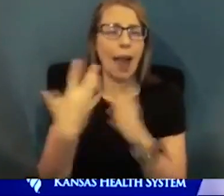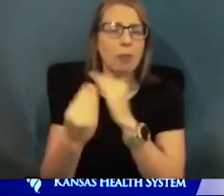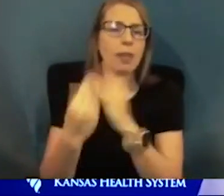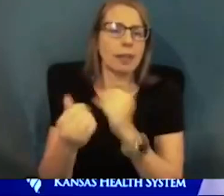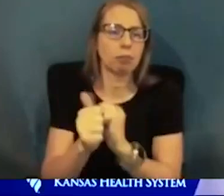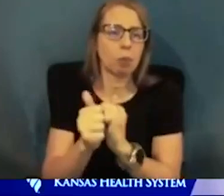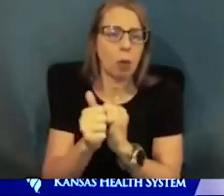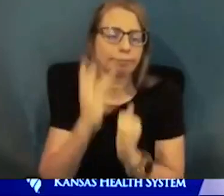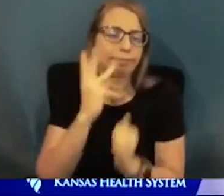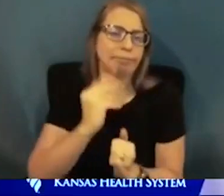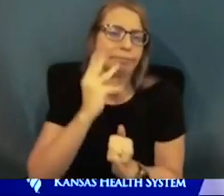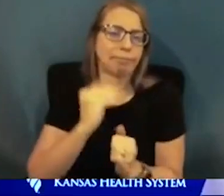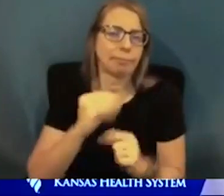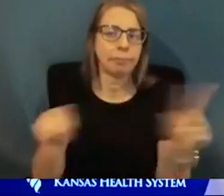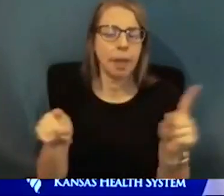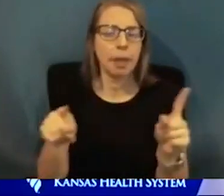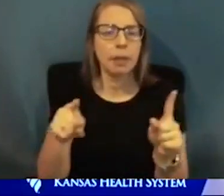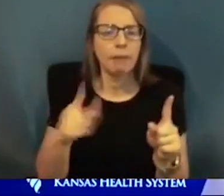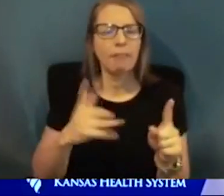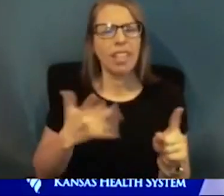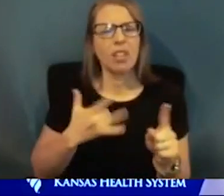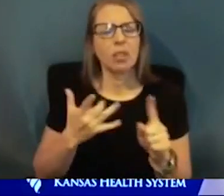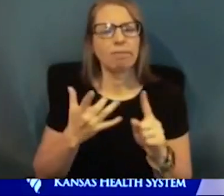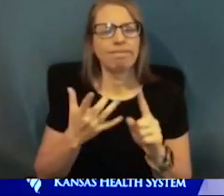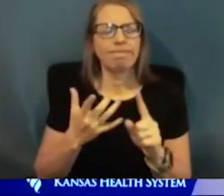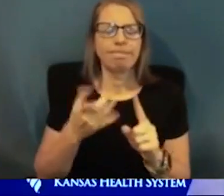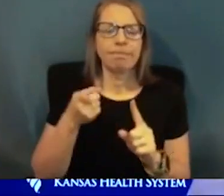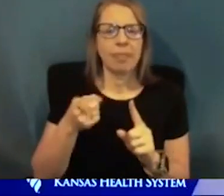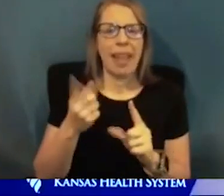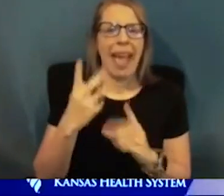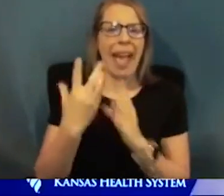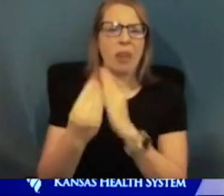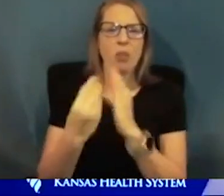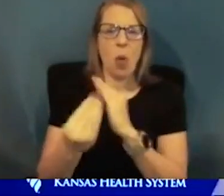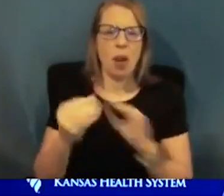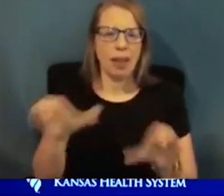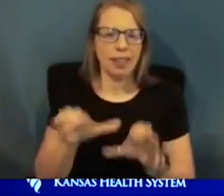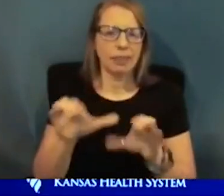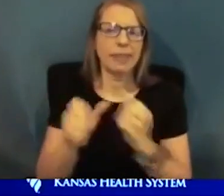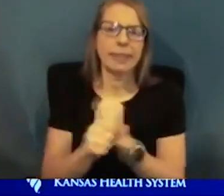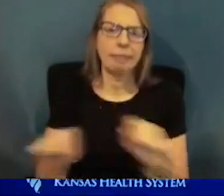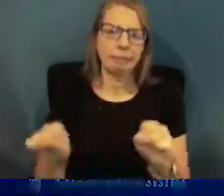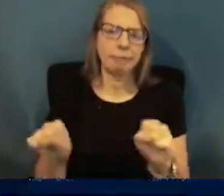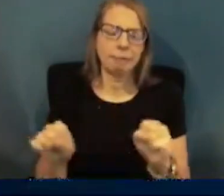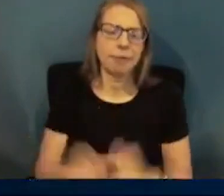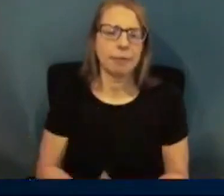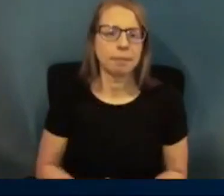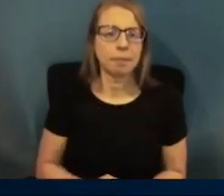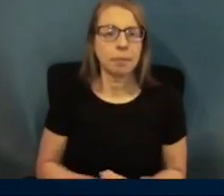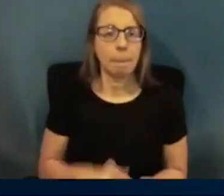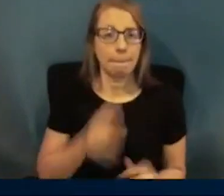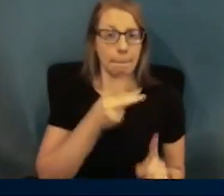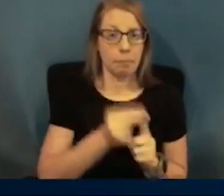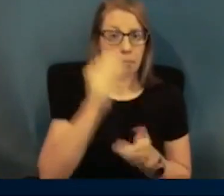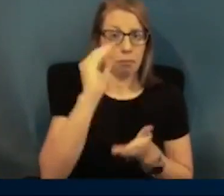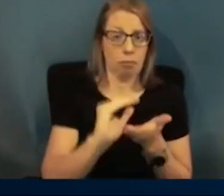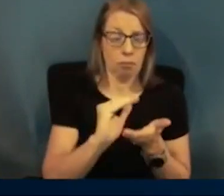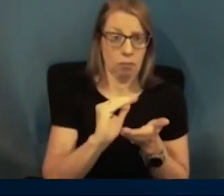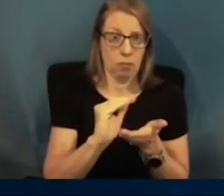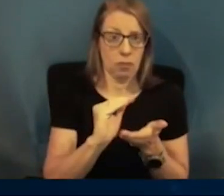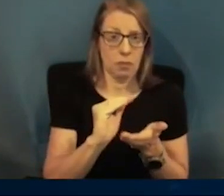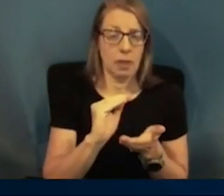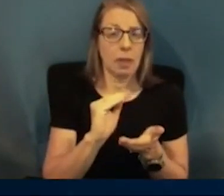that overall outdoor sports, outdoor activities are safe. So the vaccine reduces the risk of serious illness.